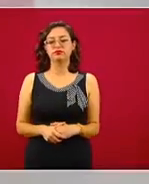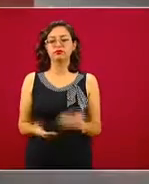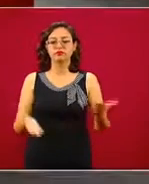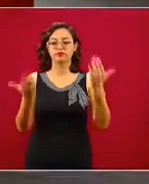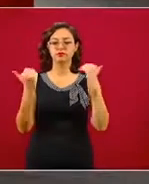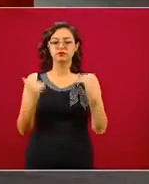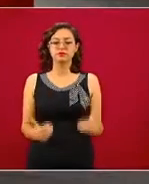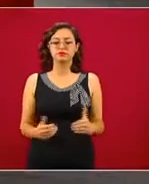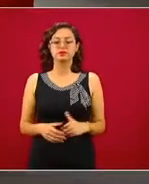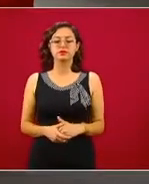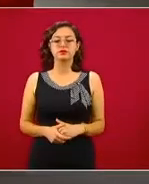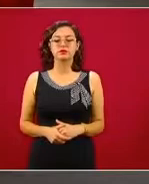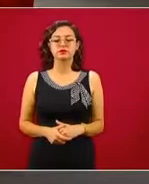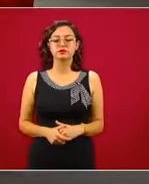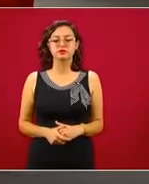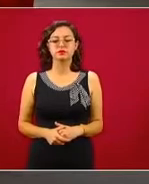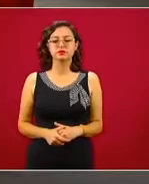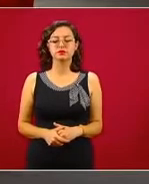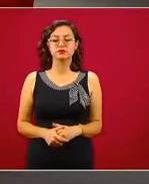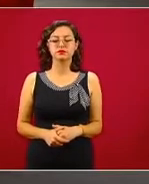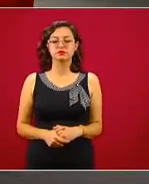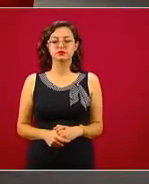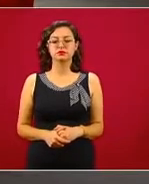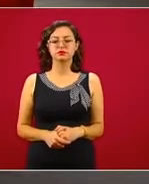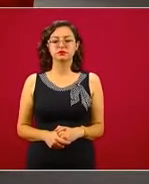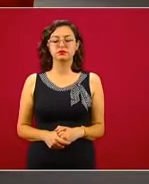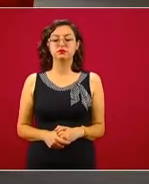most patients are adults.